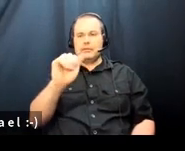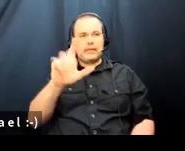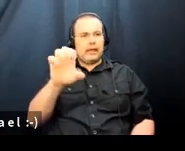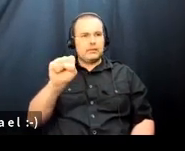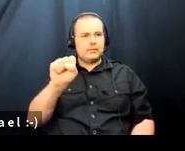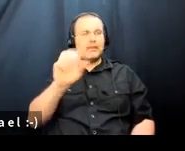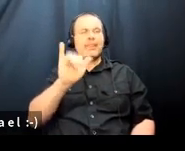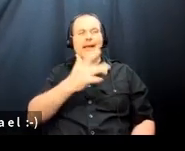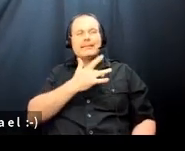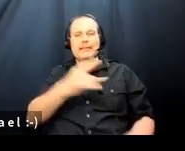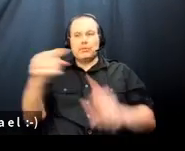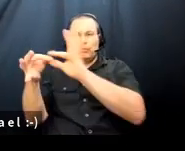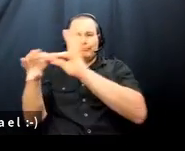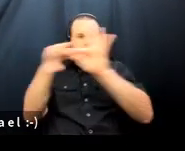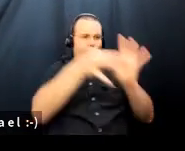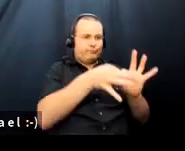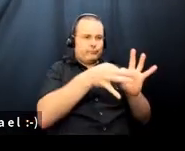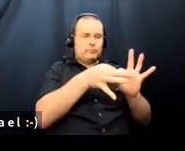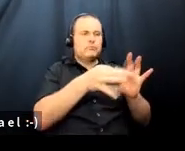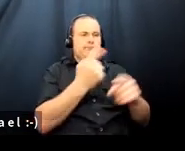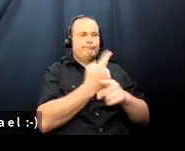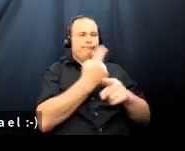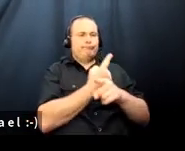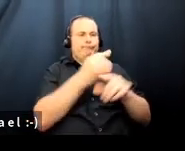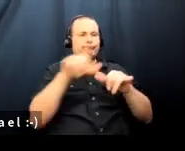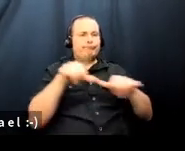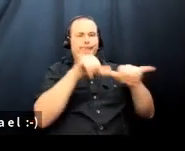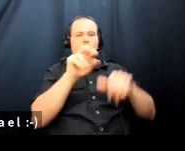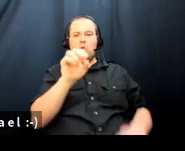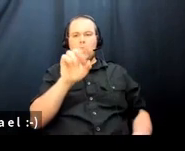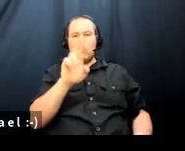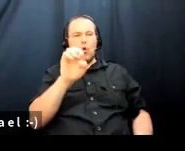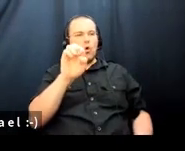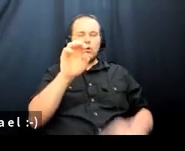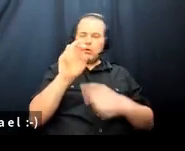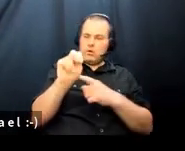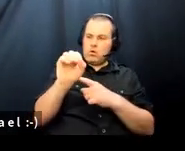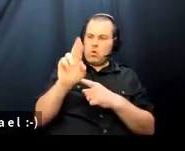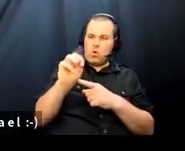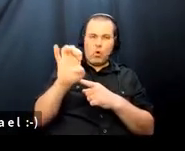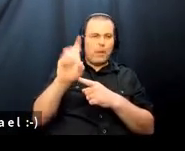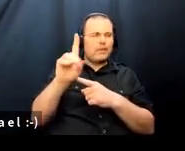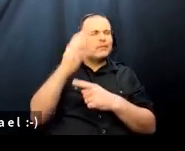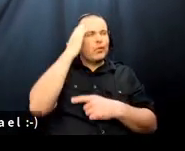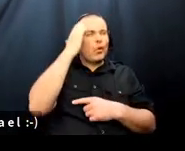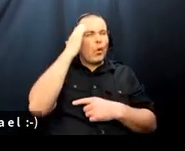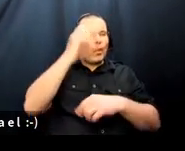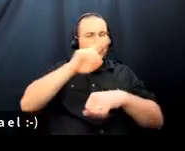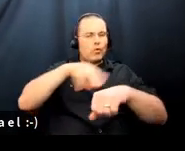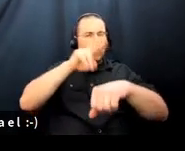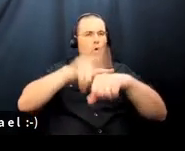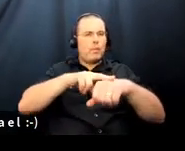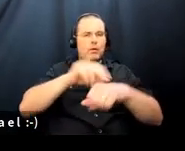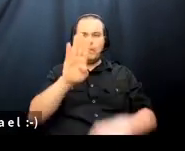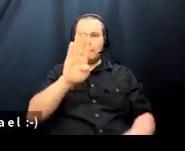norm referenced. Norm reference means, you may remember the normal bell curve. There's this idea